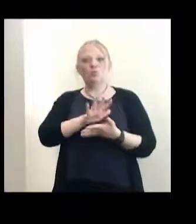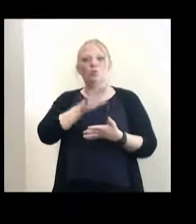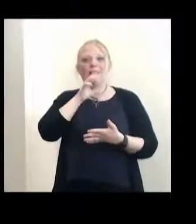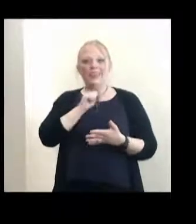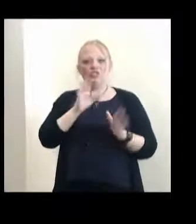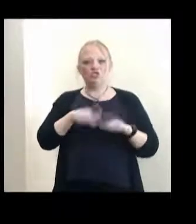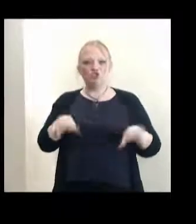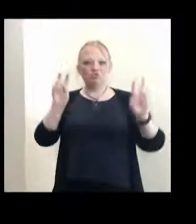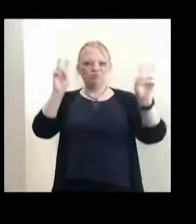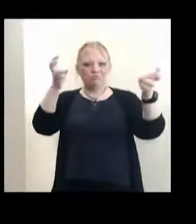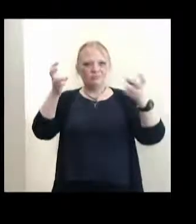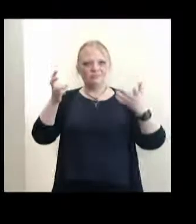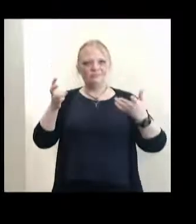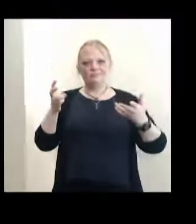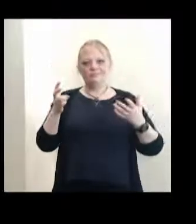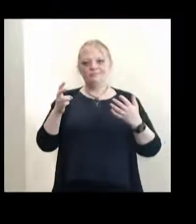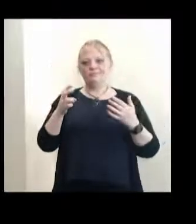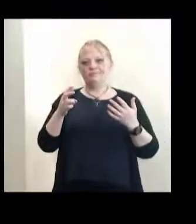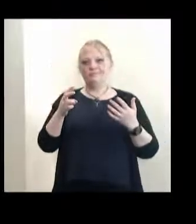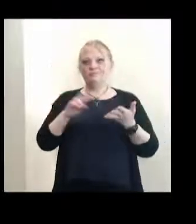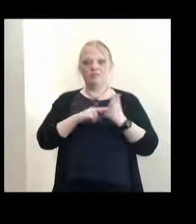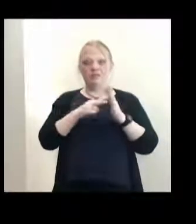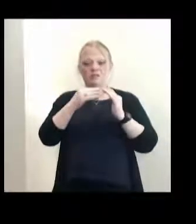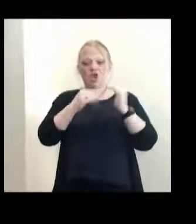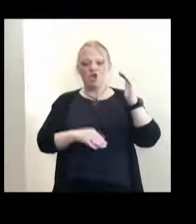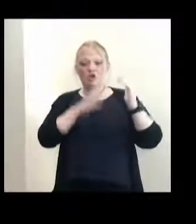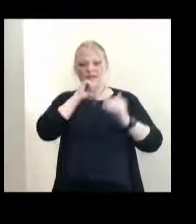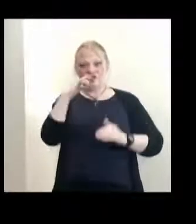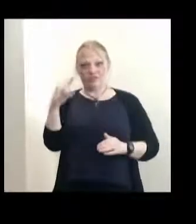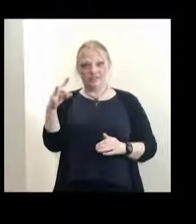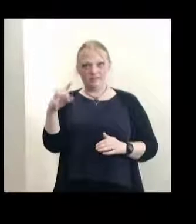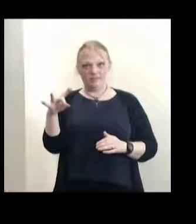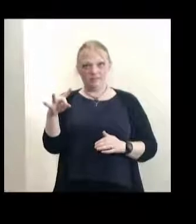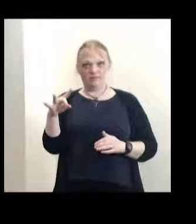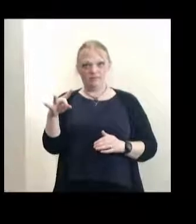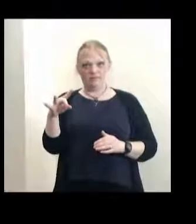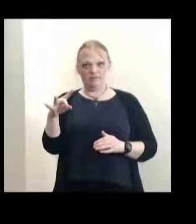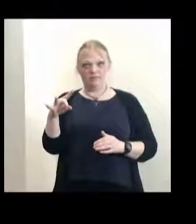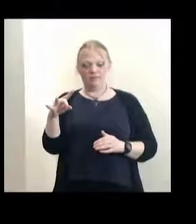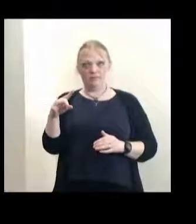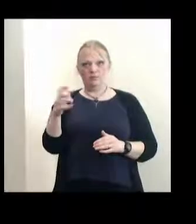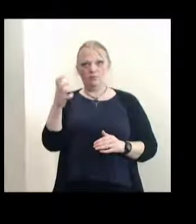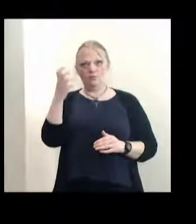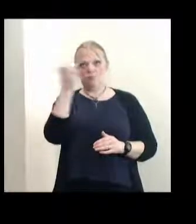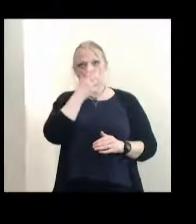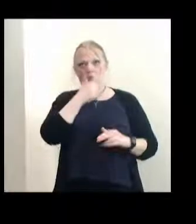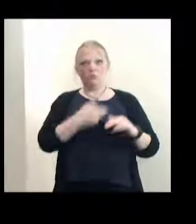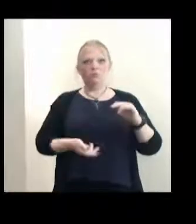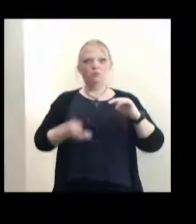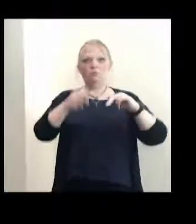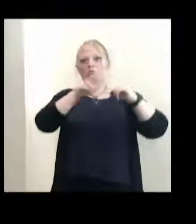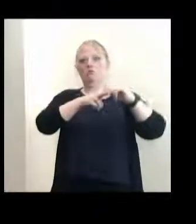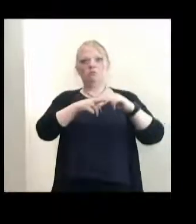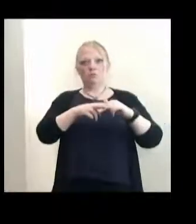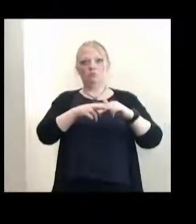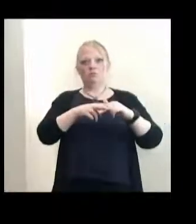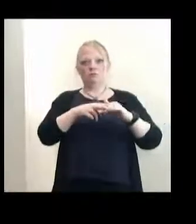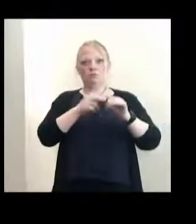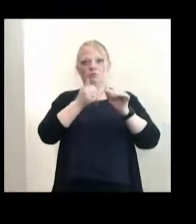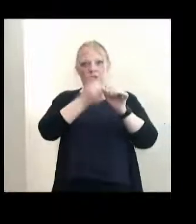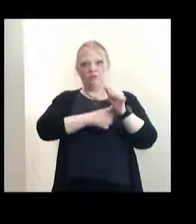children, people under the age of 18, have had a significant increase each successive week. So